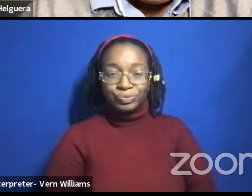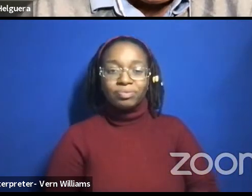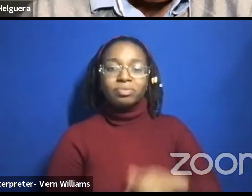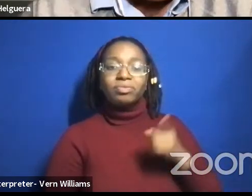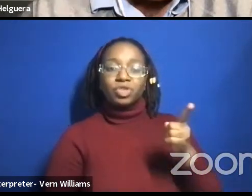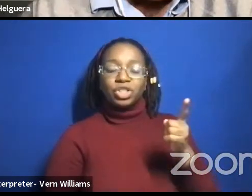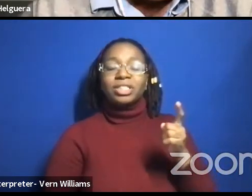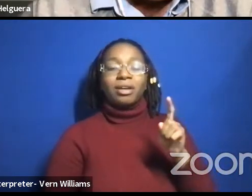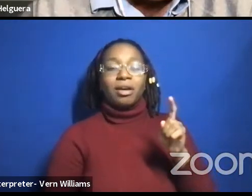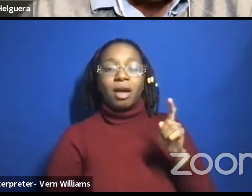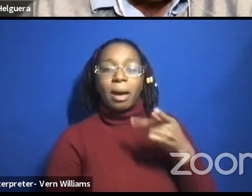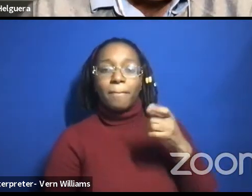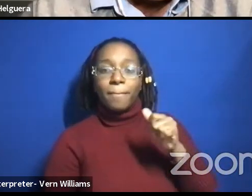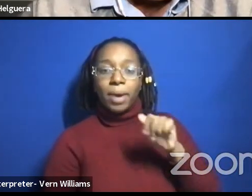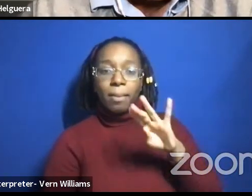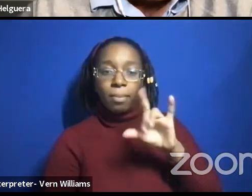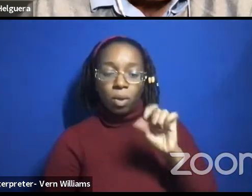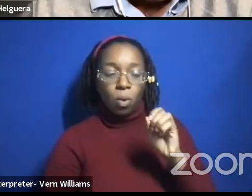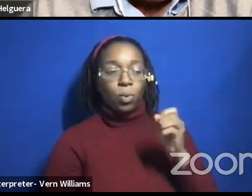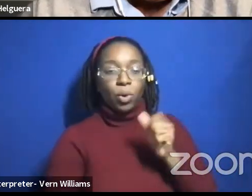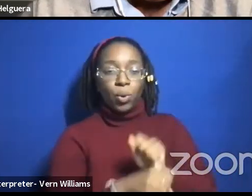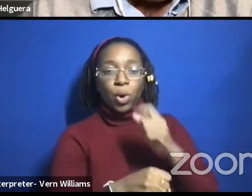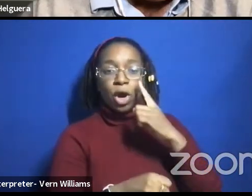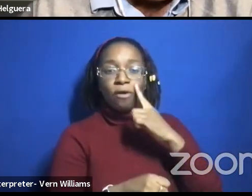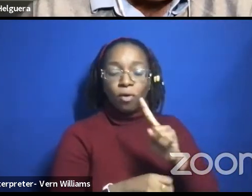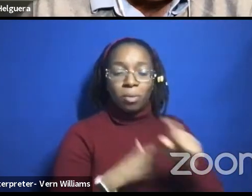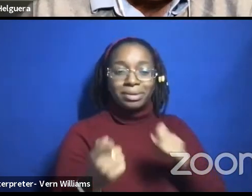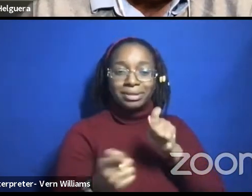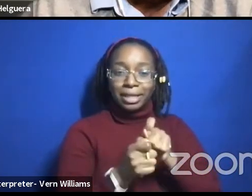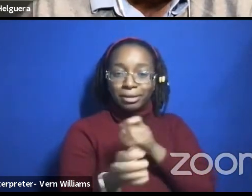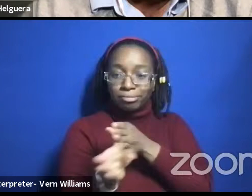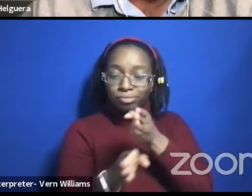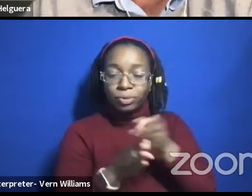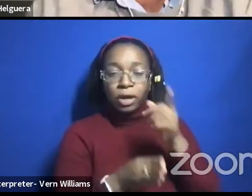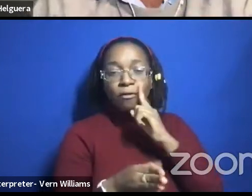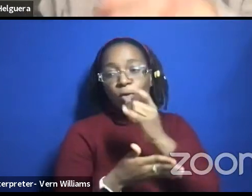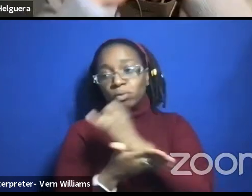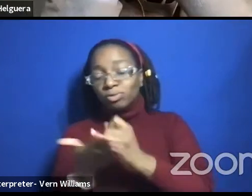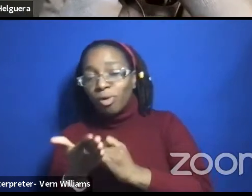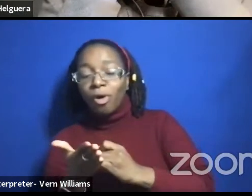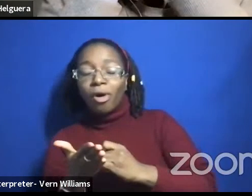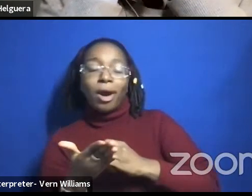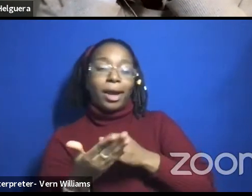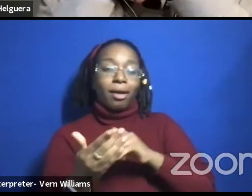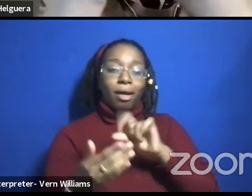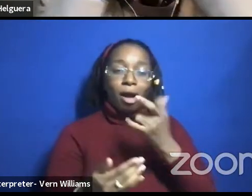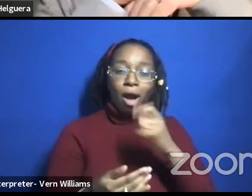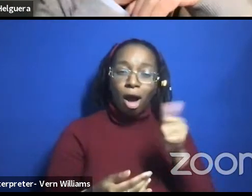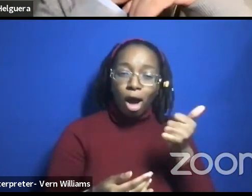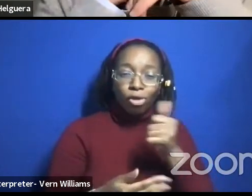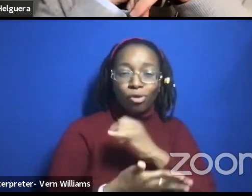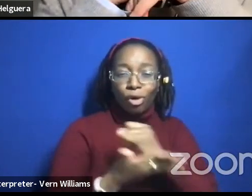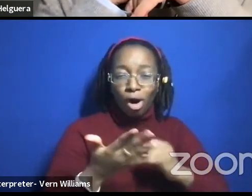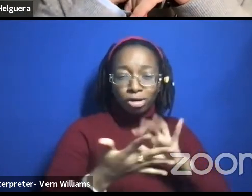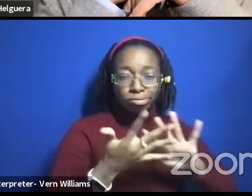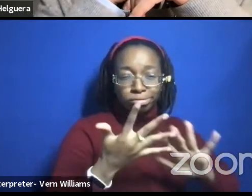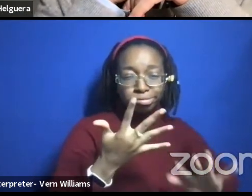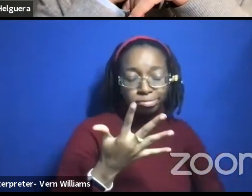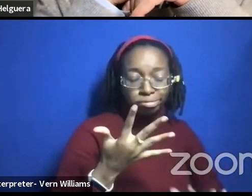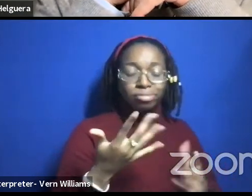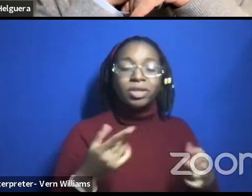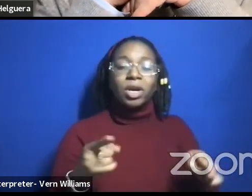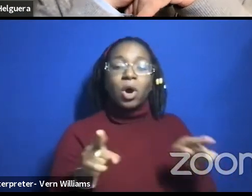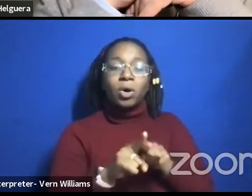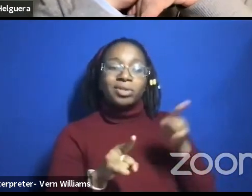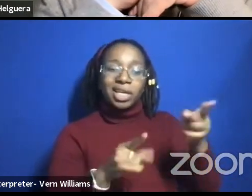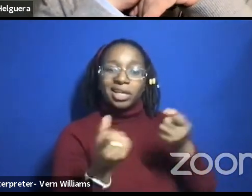work involves performance, drawing, installation, theater, and other literary strategies. He is often considered a pioneering